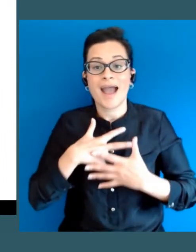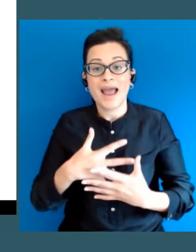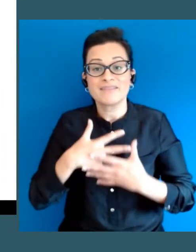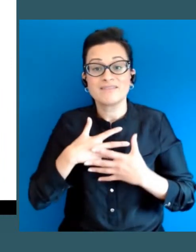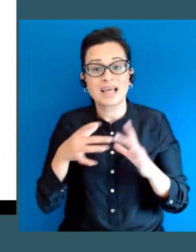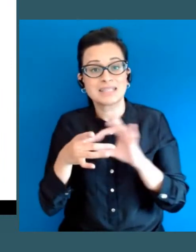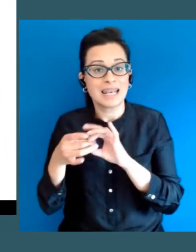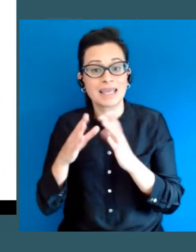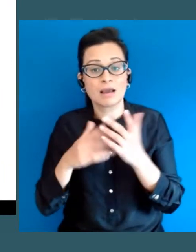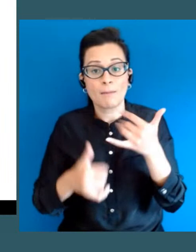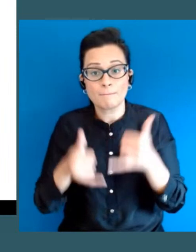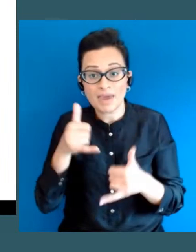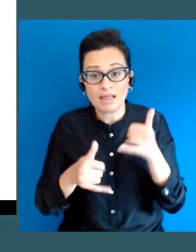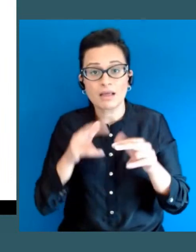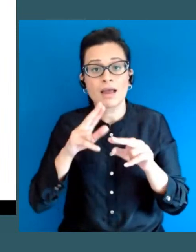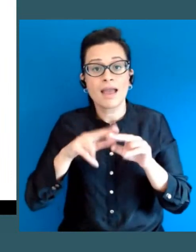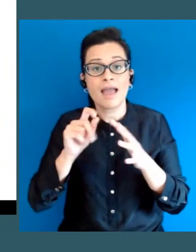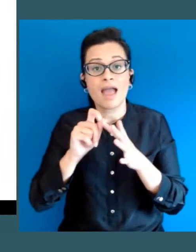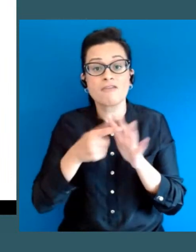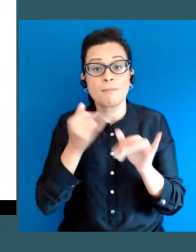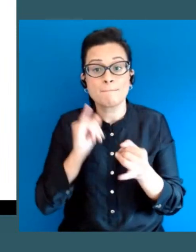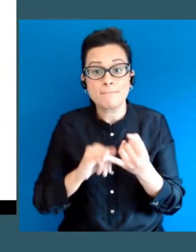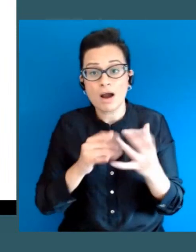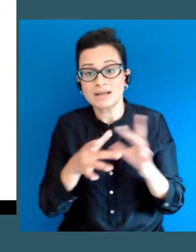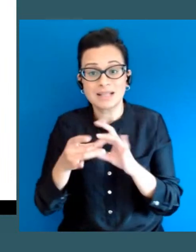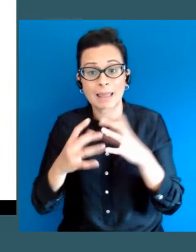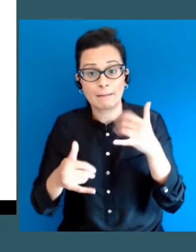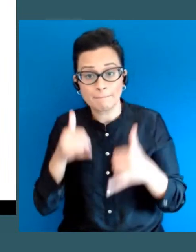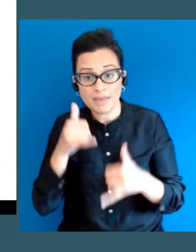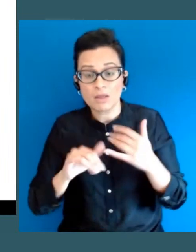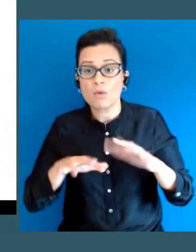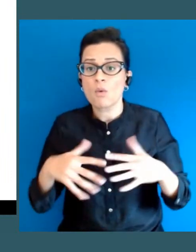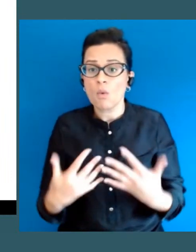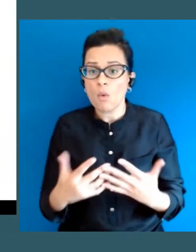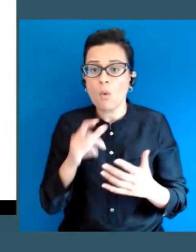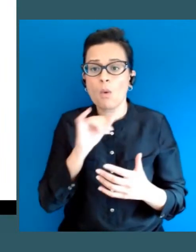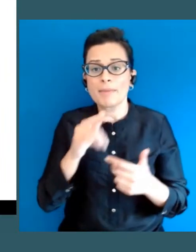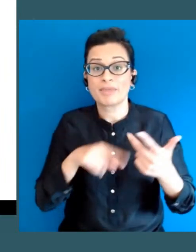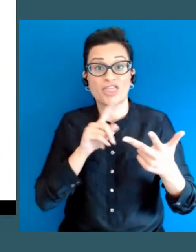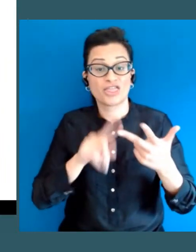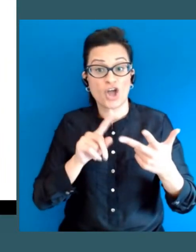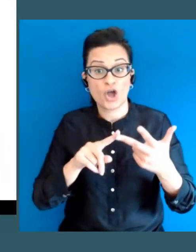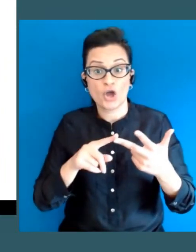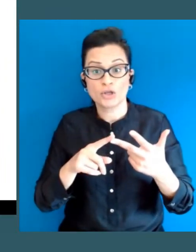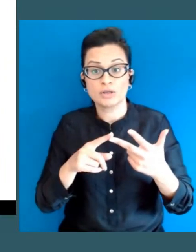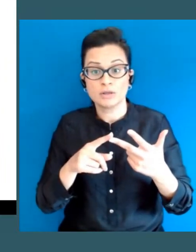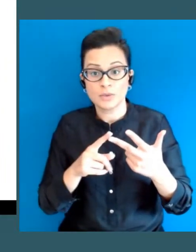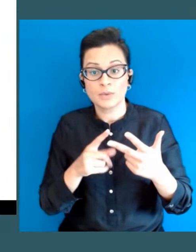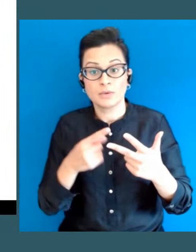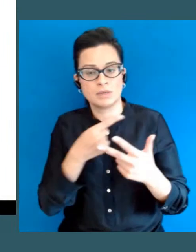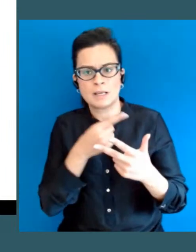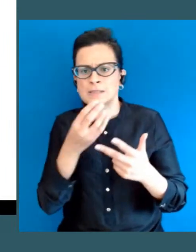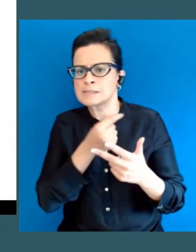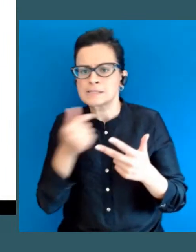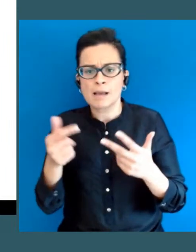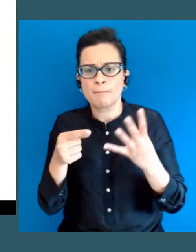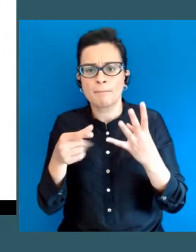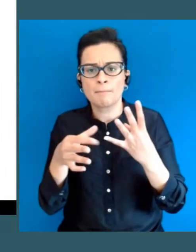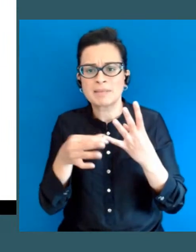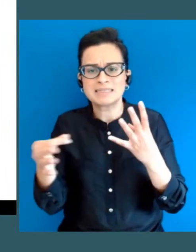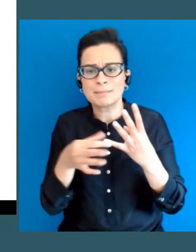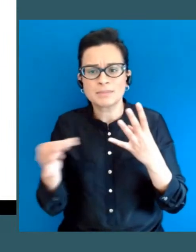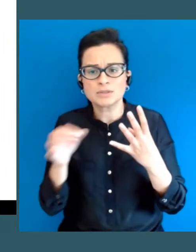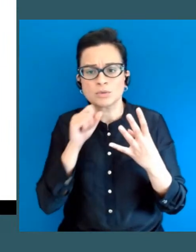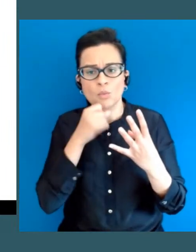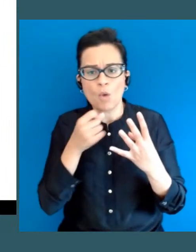milk, faltering growth with one or more gastrointestinal symptoms, symptoms not responding to a single elimination diet.